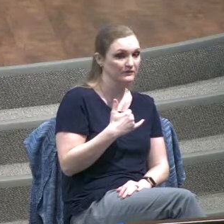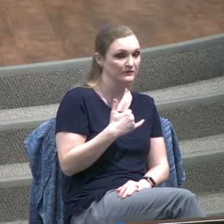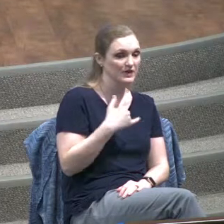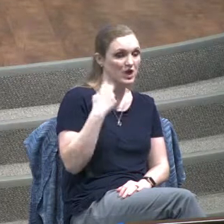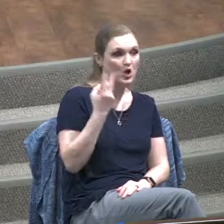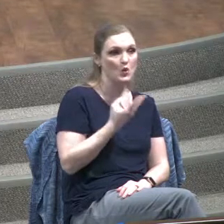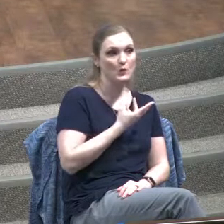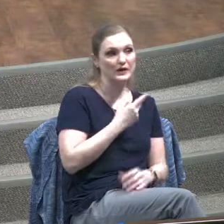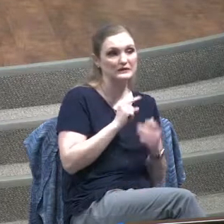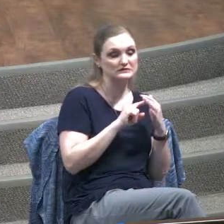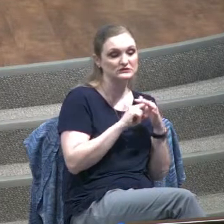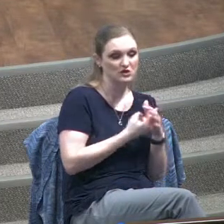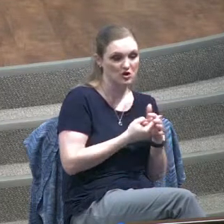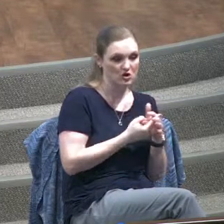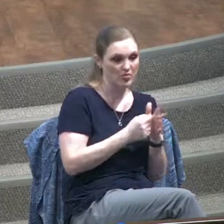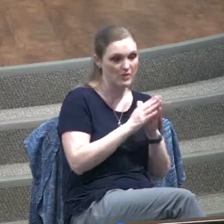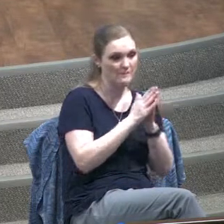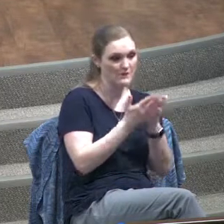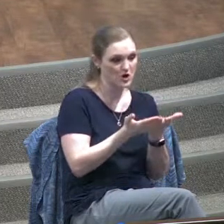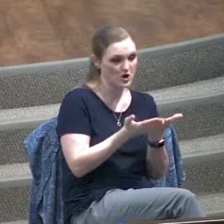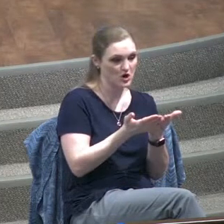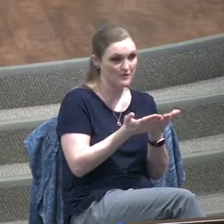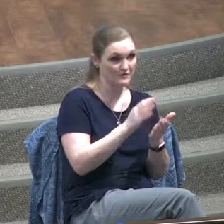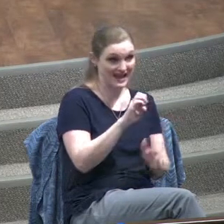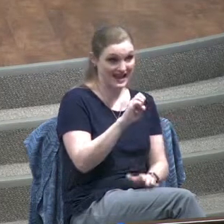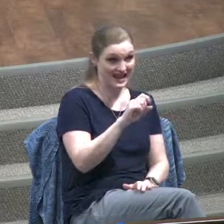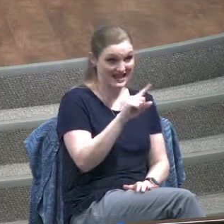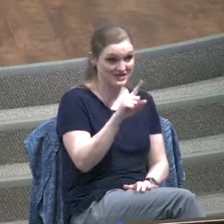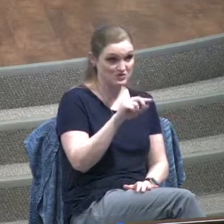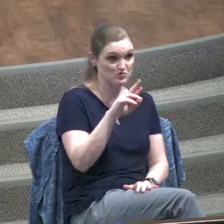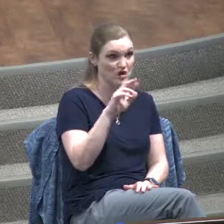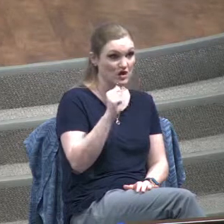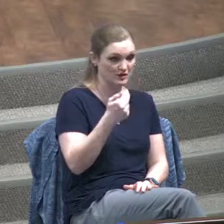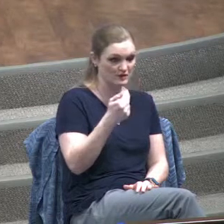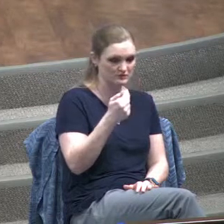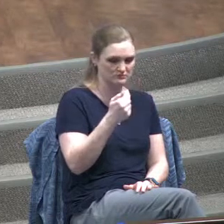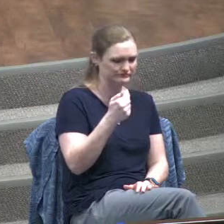we get into the book of Ezra.